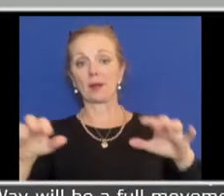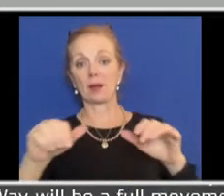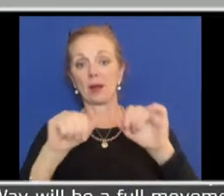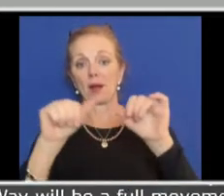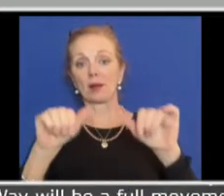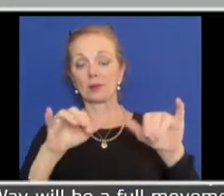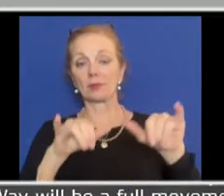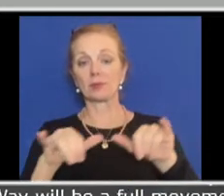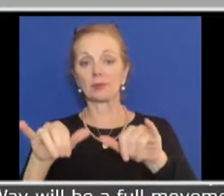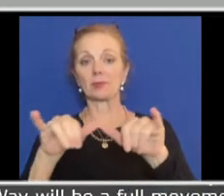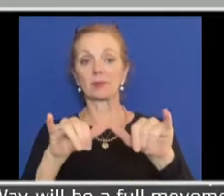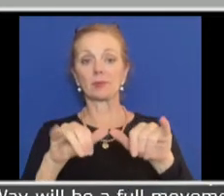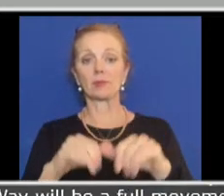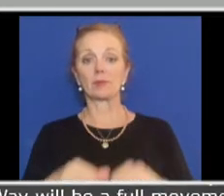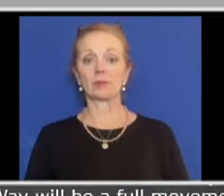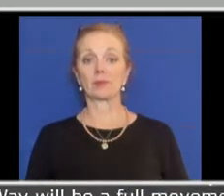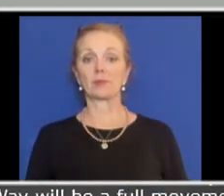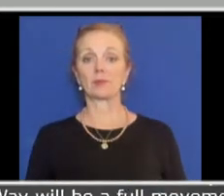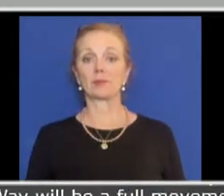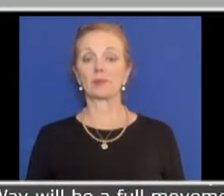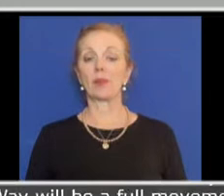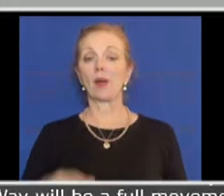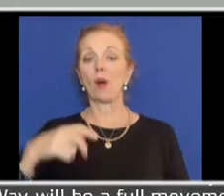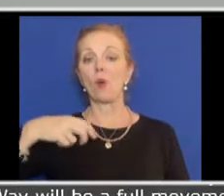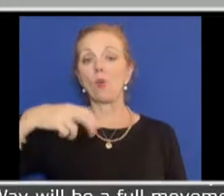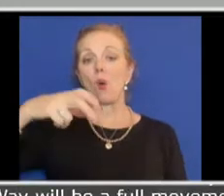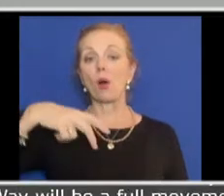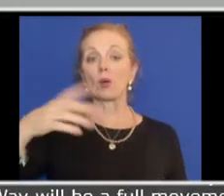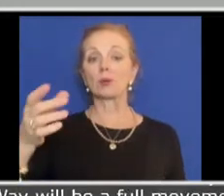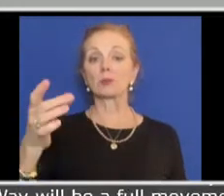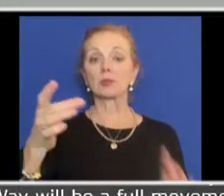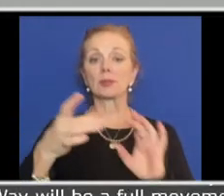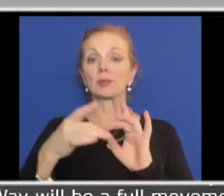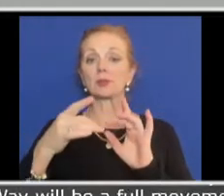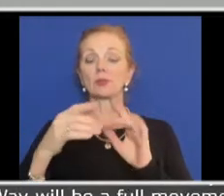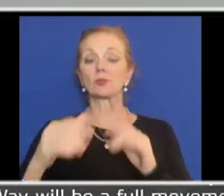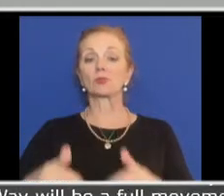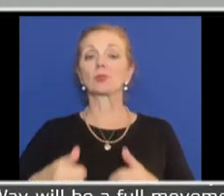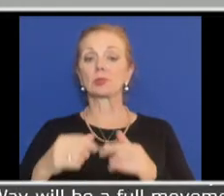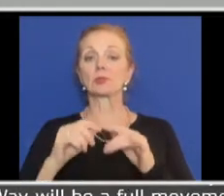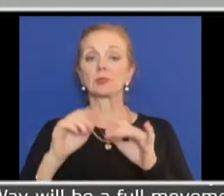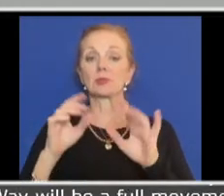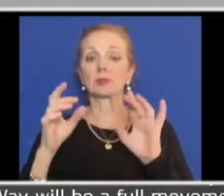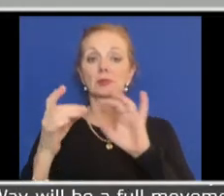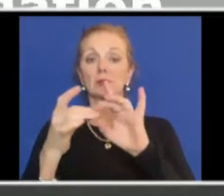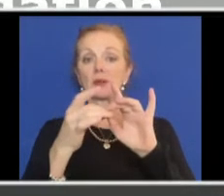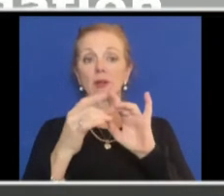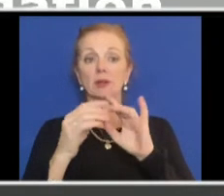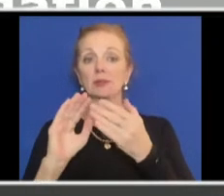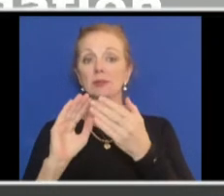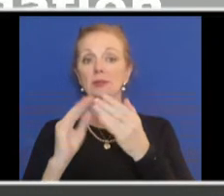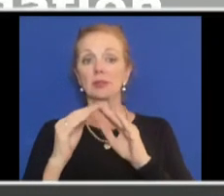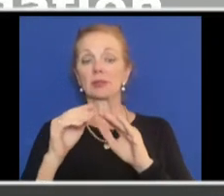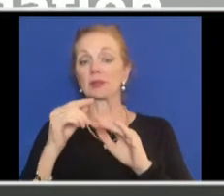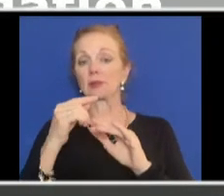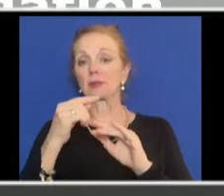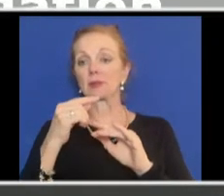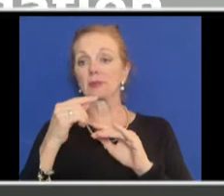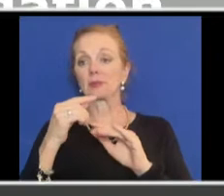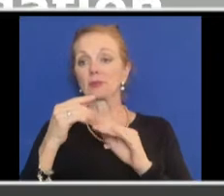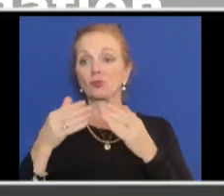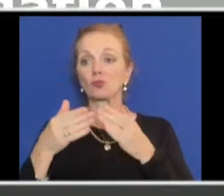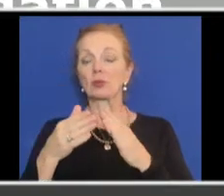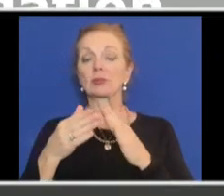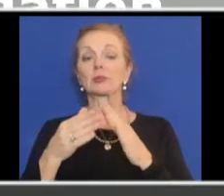standards and also walkways to connect all residential entrances to sidewalks along public and private streets staff